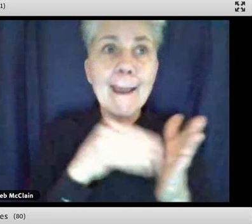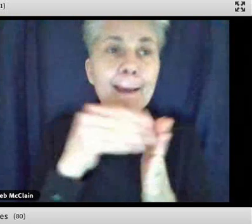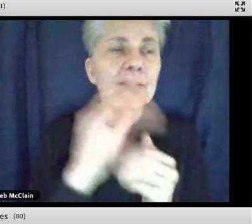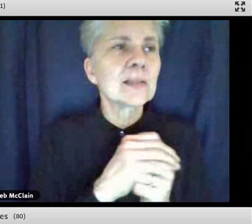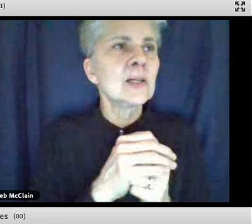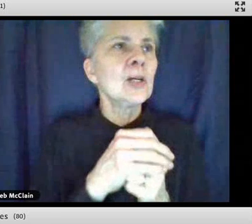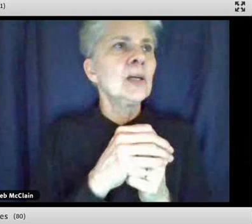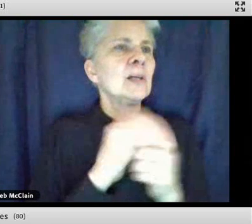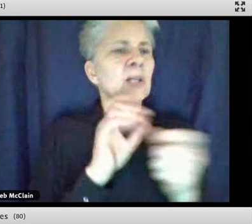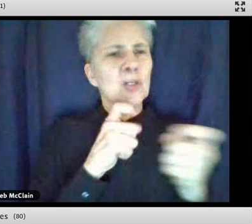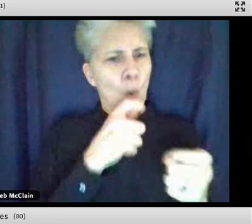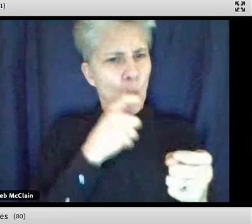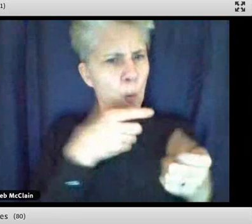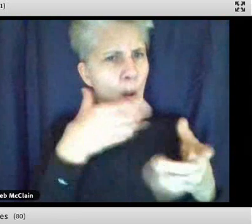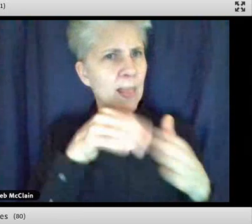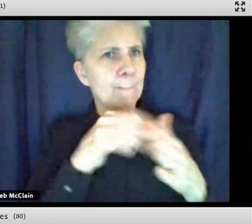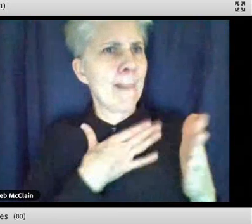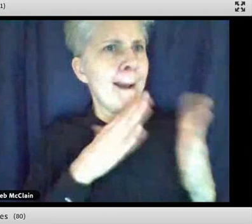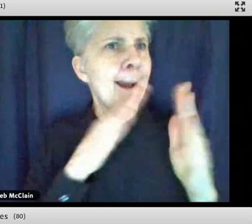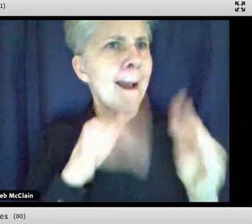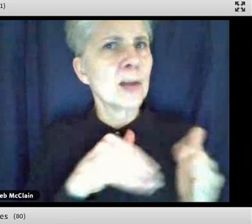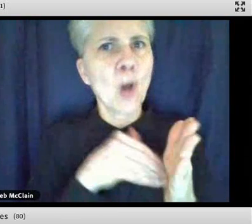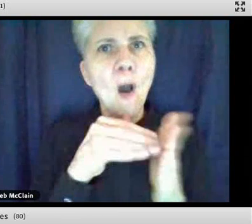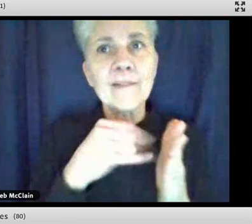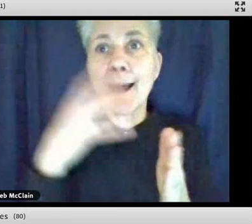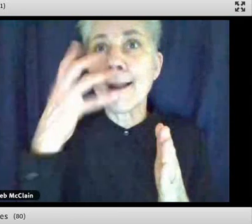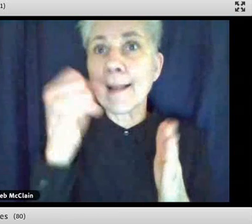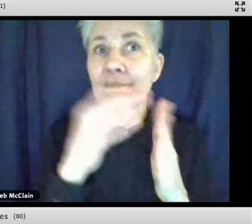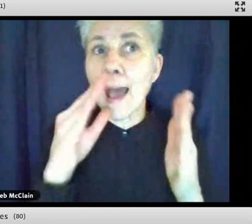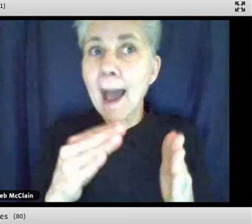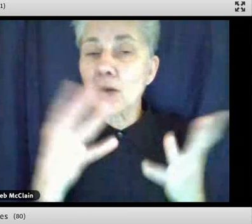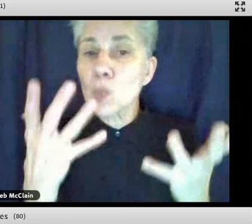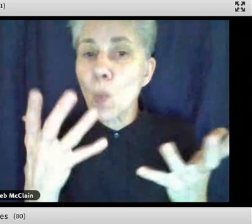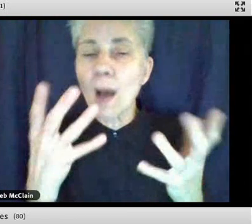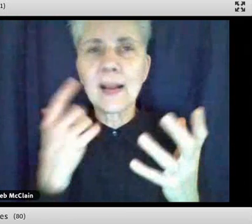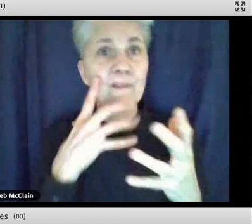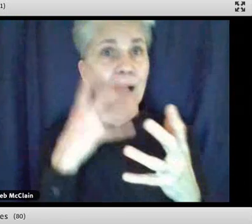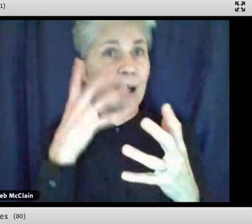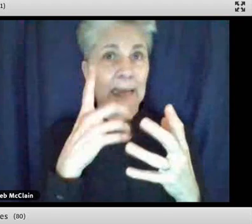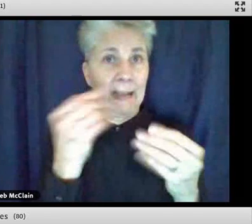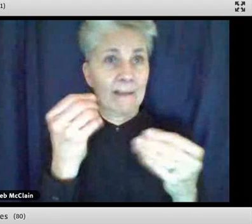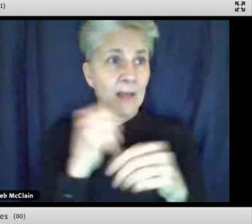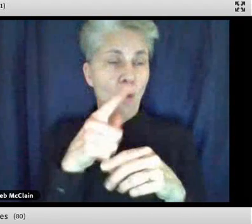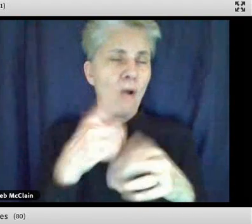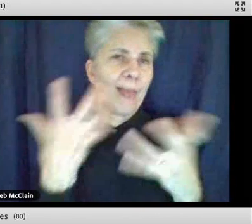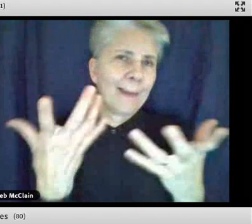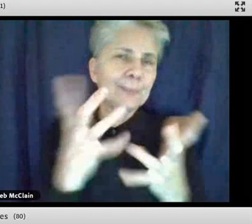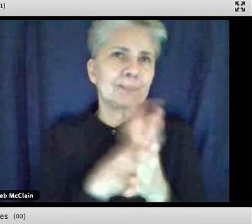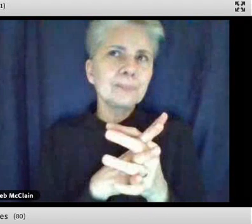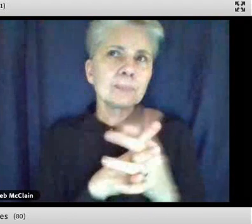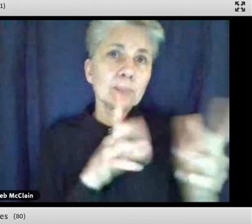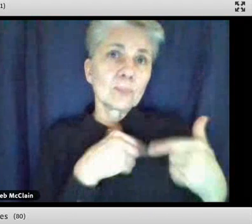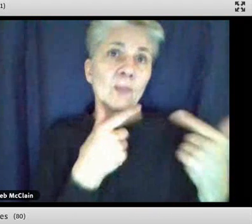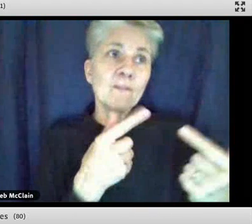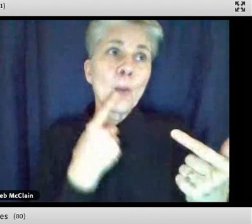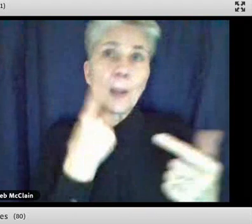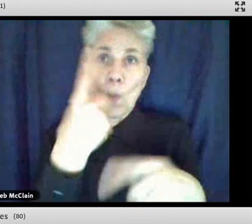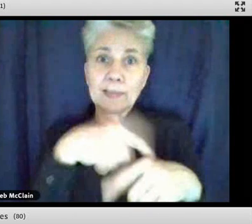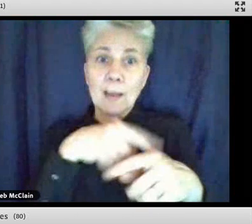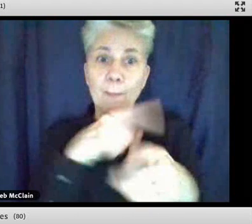control, who I let in my house, how often I leave the house, if I do at all, which so far has been once a